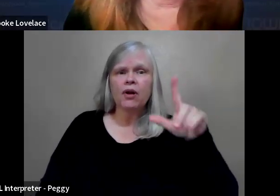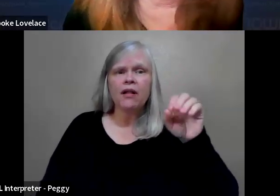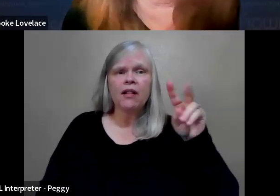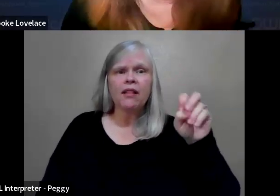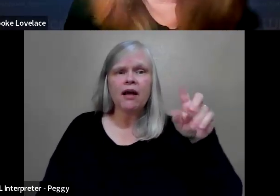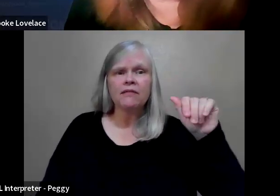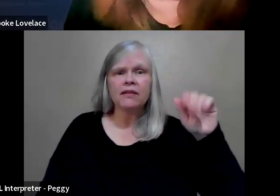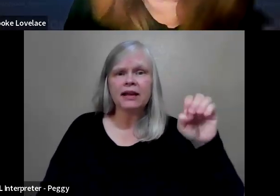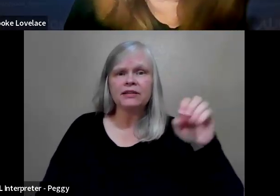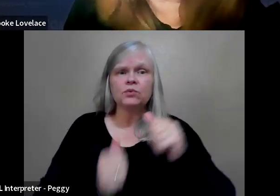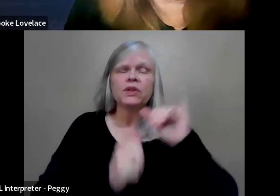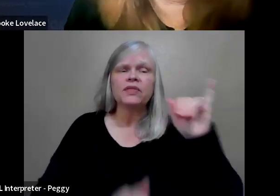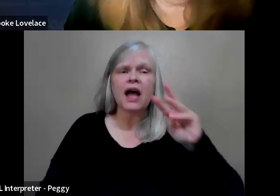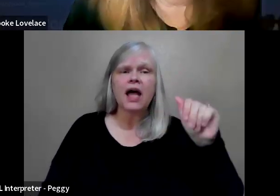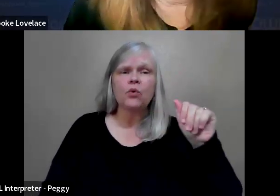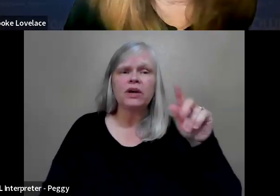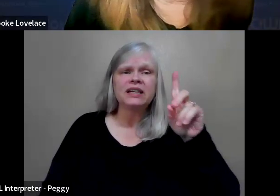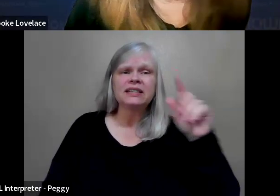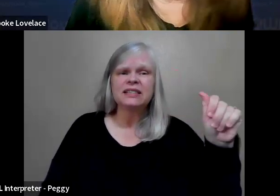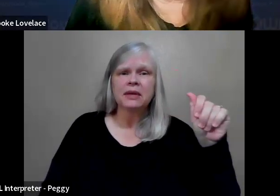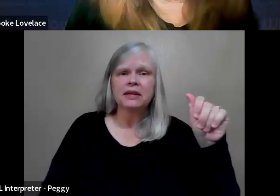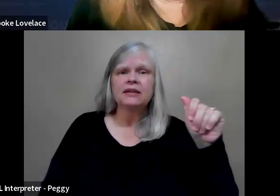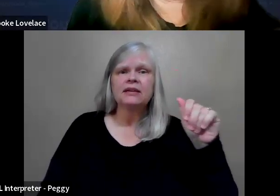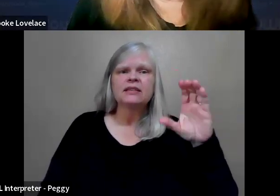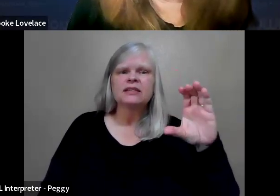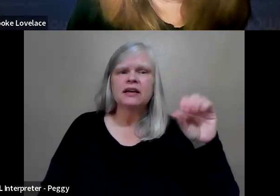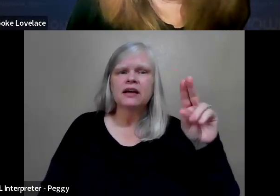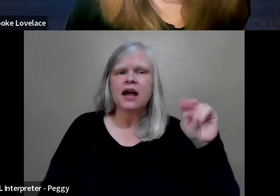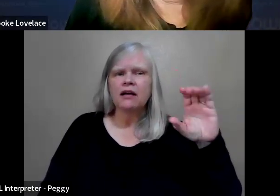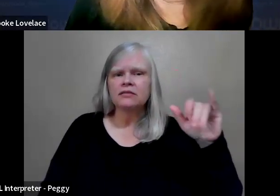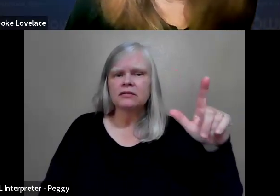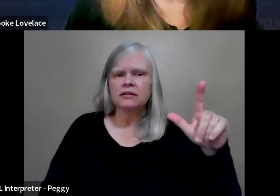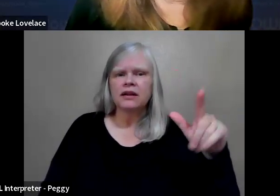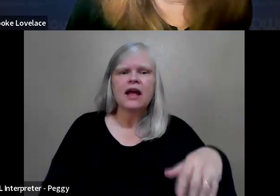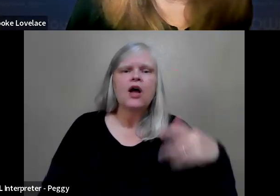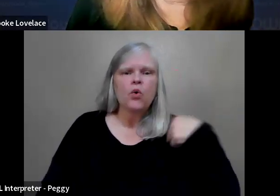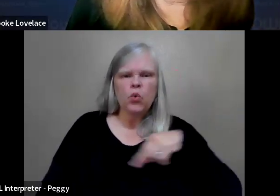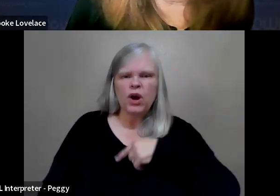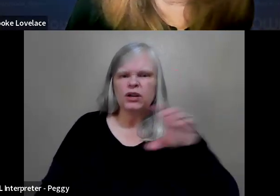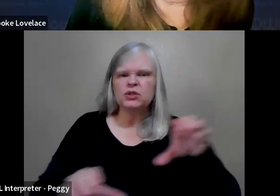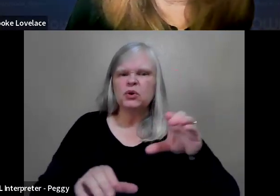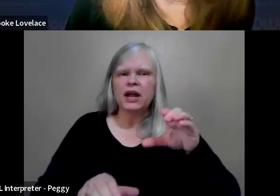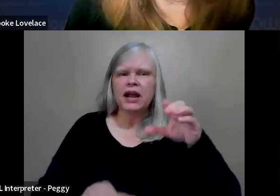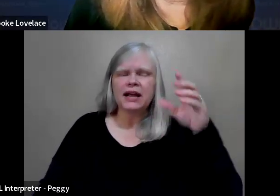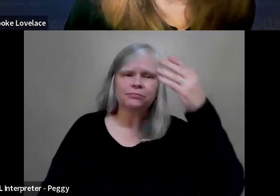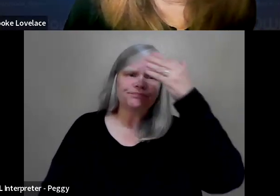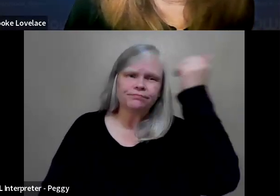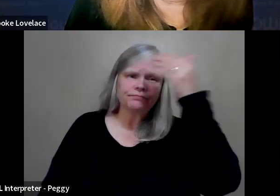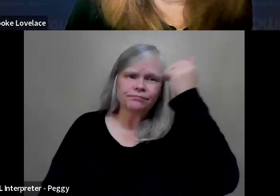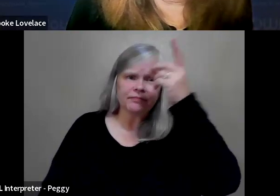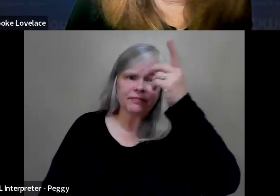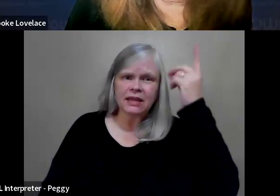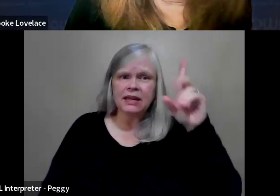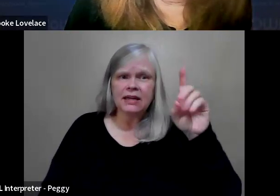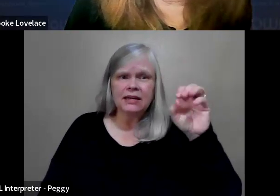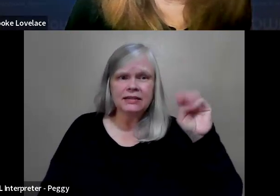Disabilities Council. Thanks for joining us for this dementia-friendly training that we're doing. Just a little housekeeping. We do have an interpreter that's